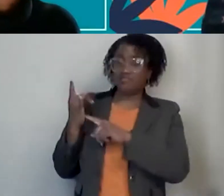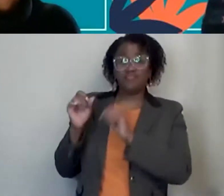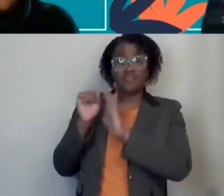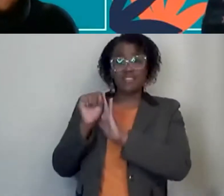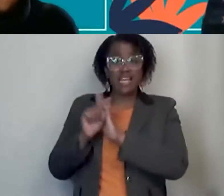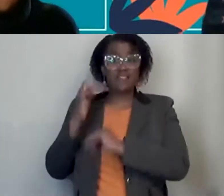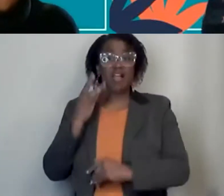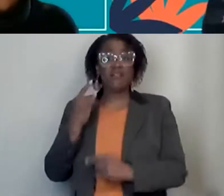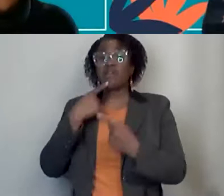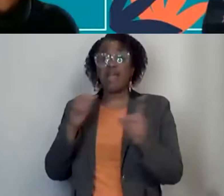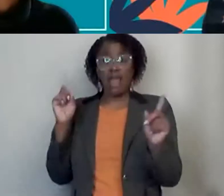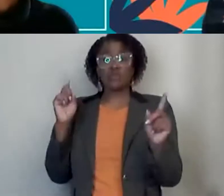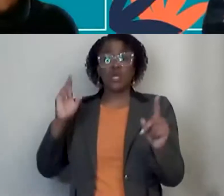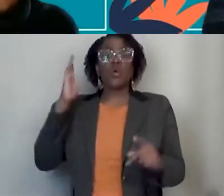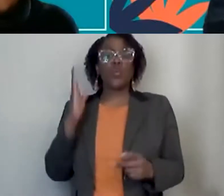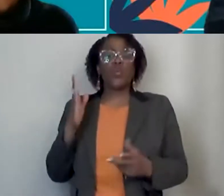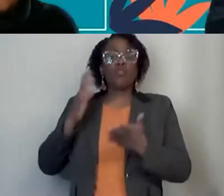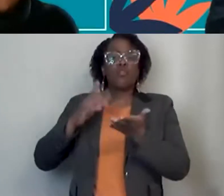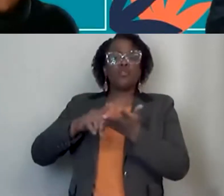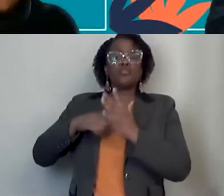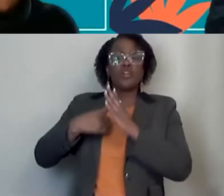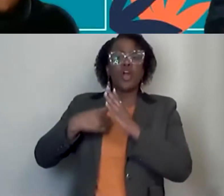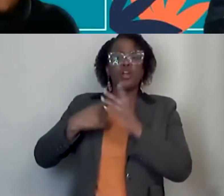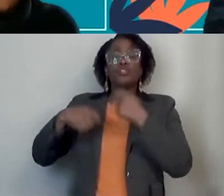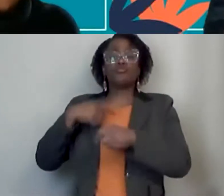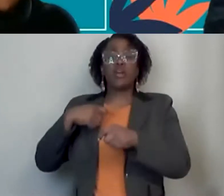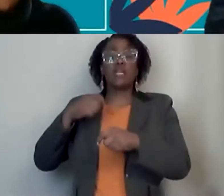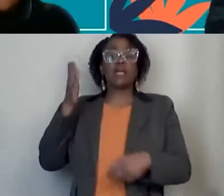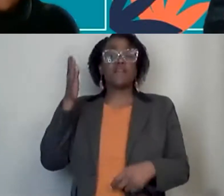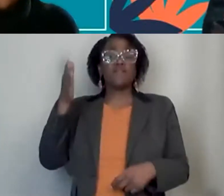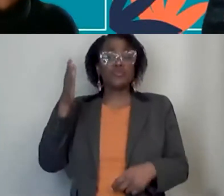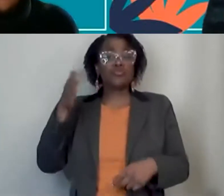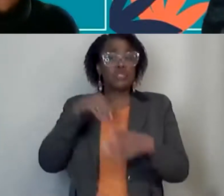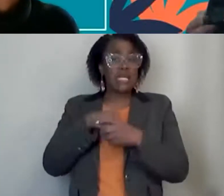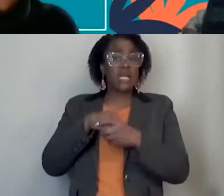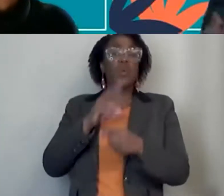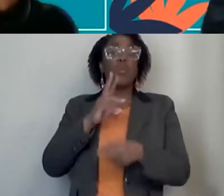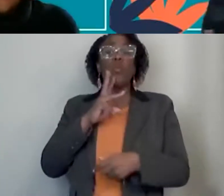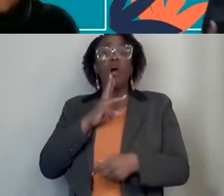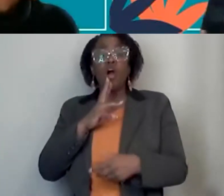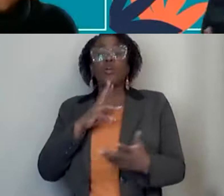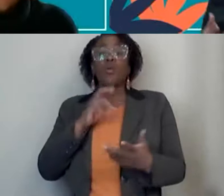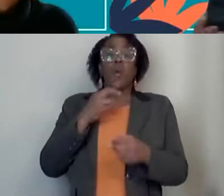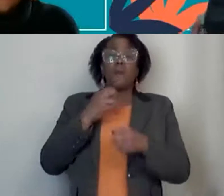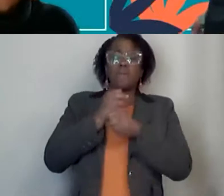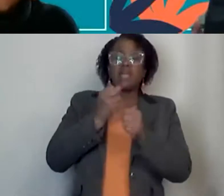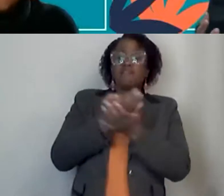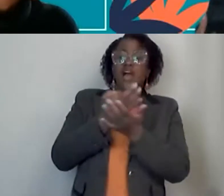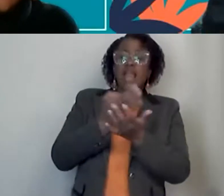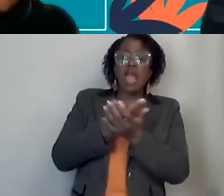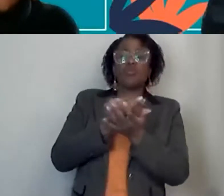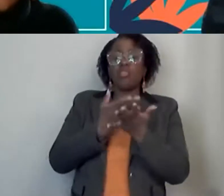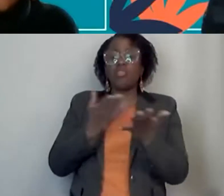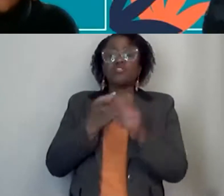California, announced that it will start trading futures in water derivatives, or else, making financial instruments out